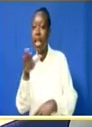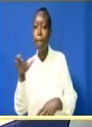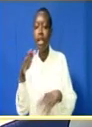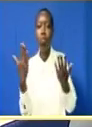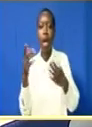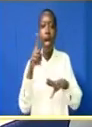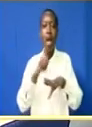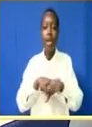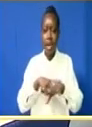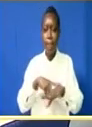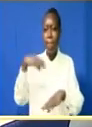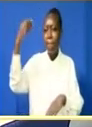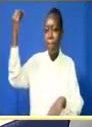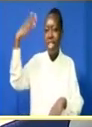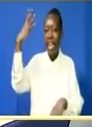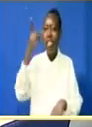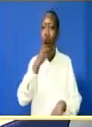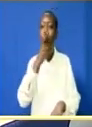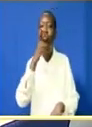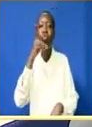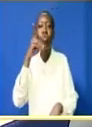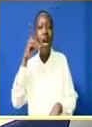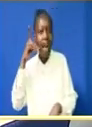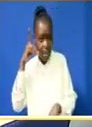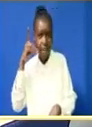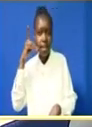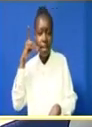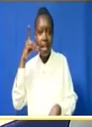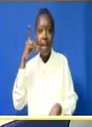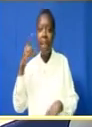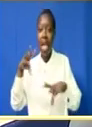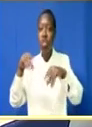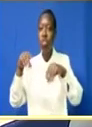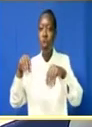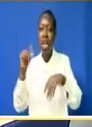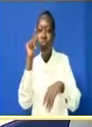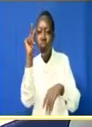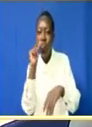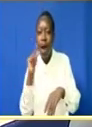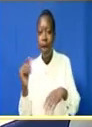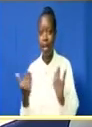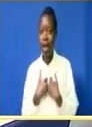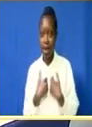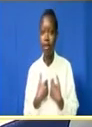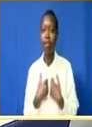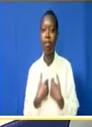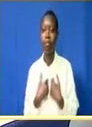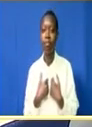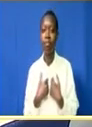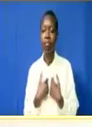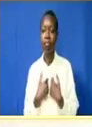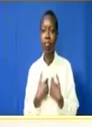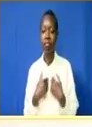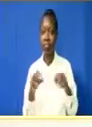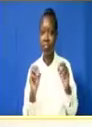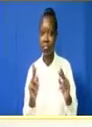during the sunny season, mm-hmm. the soil had lines. It had cracked. Okay. And it didn't look like ours.